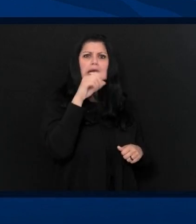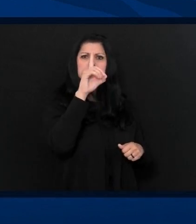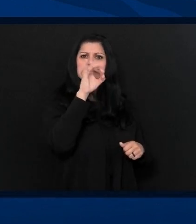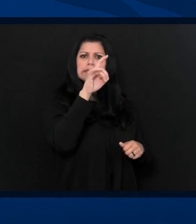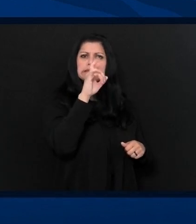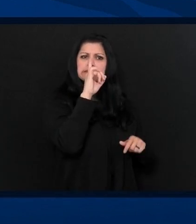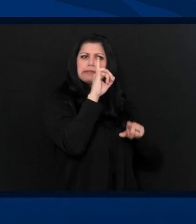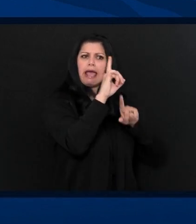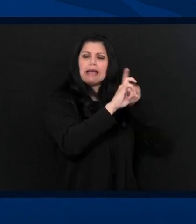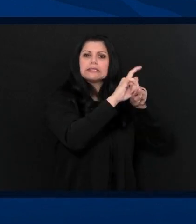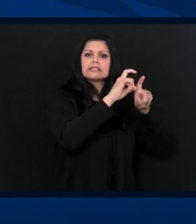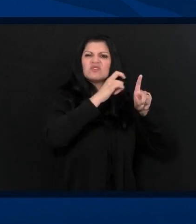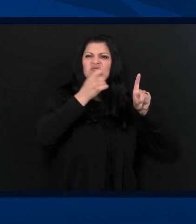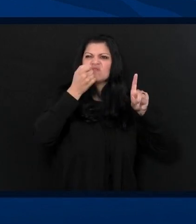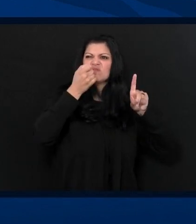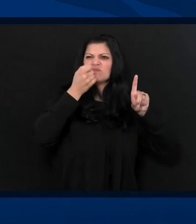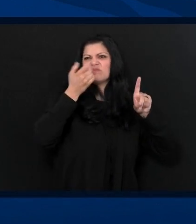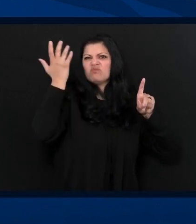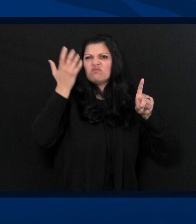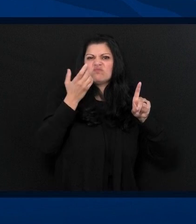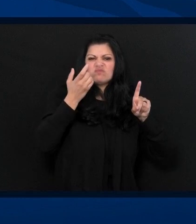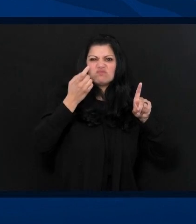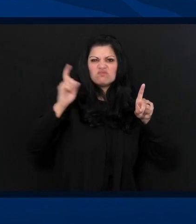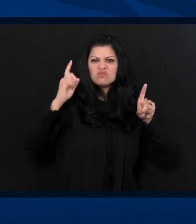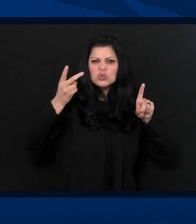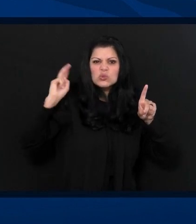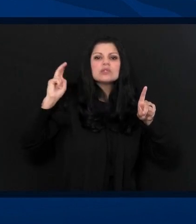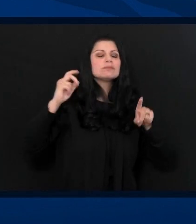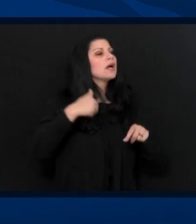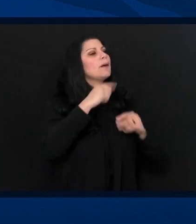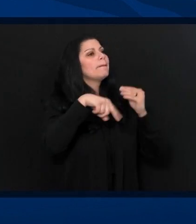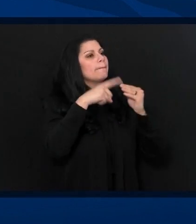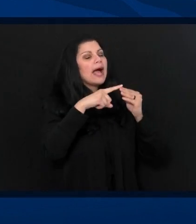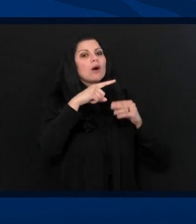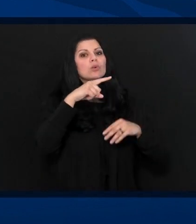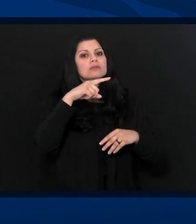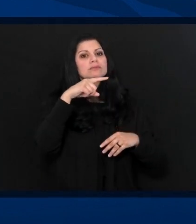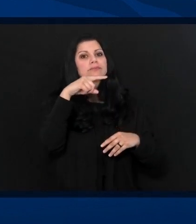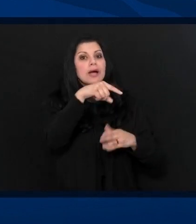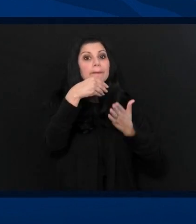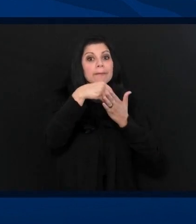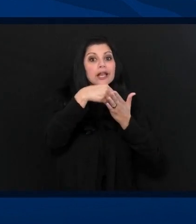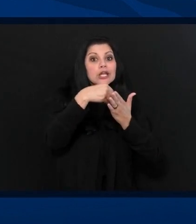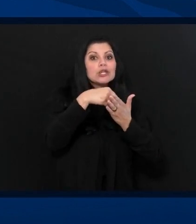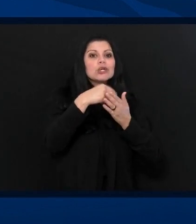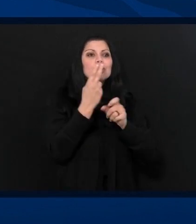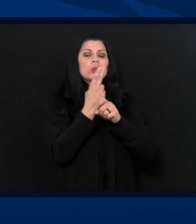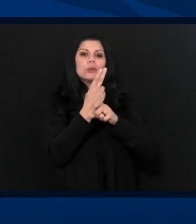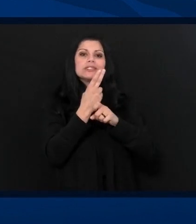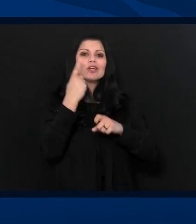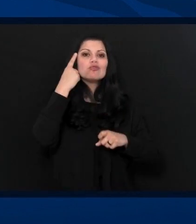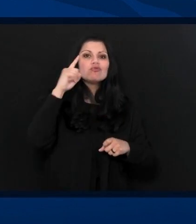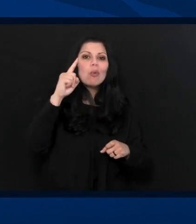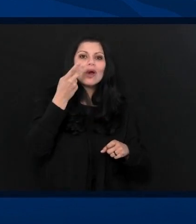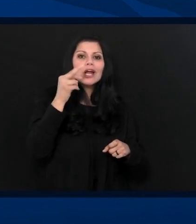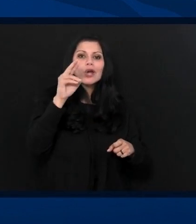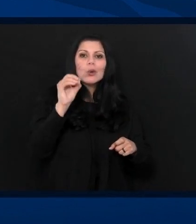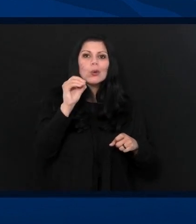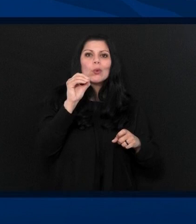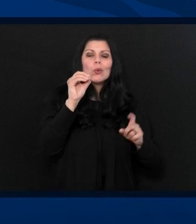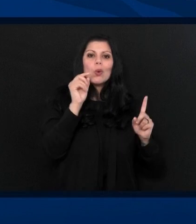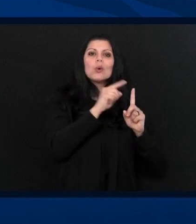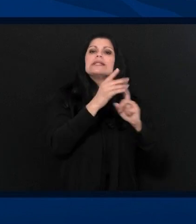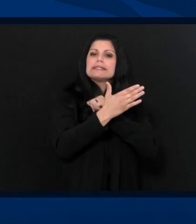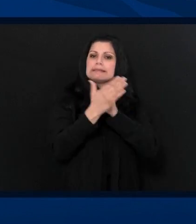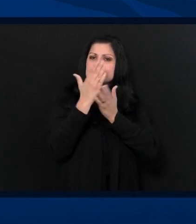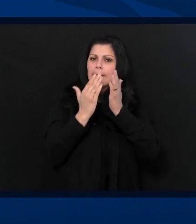using some of that money for frontline healthcare providers as hero pay. I know that that subject's been visited, and some counties